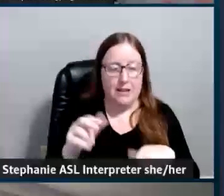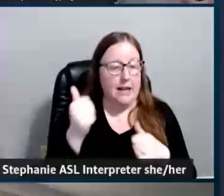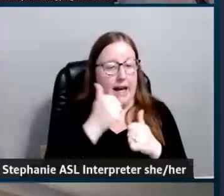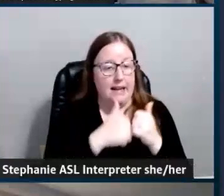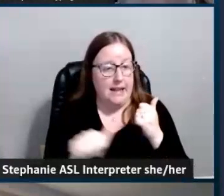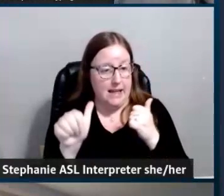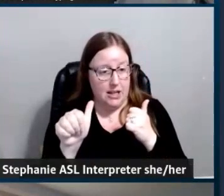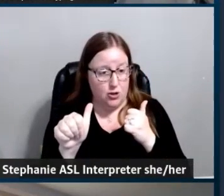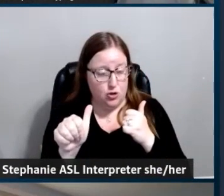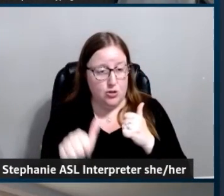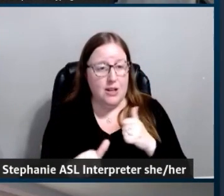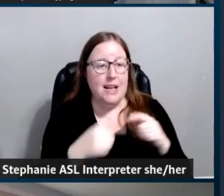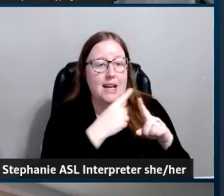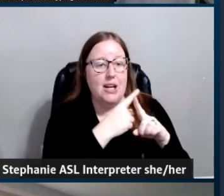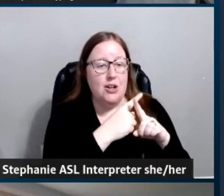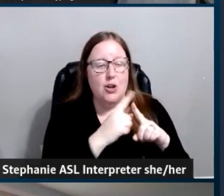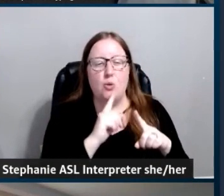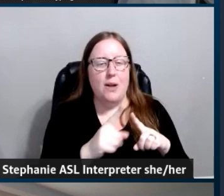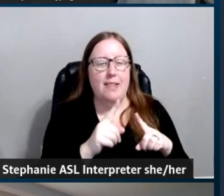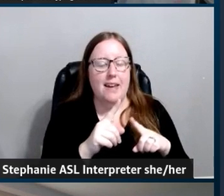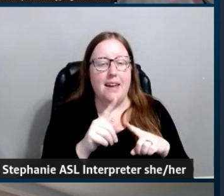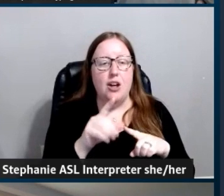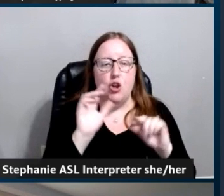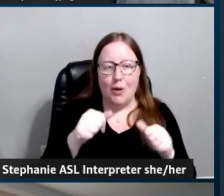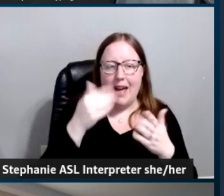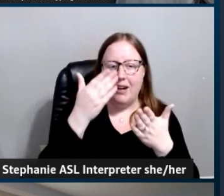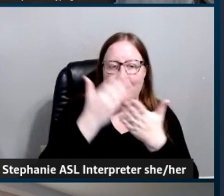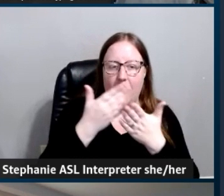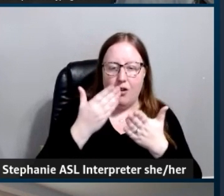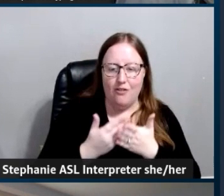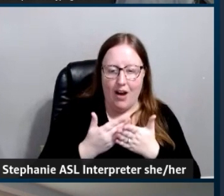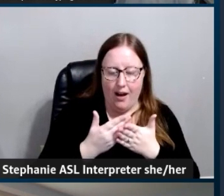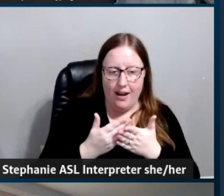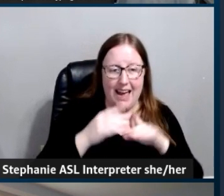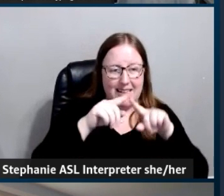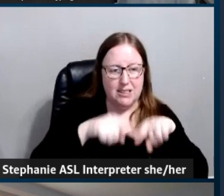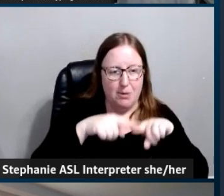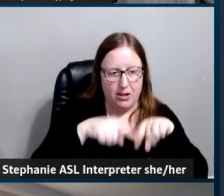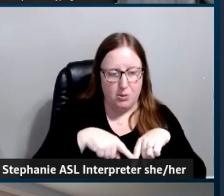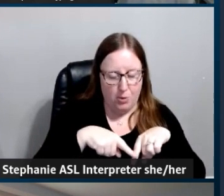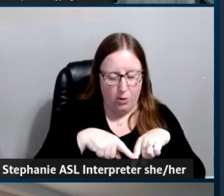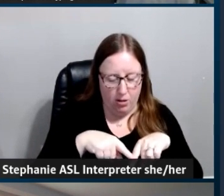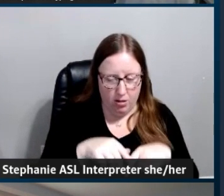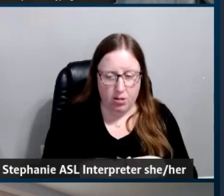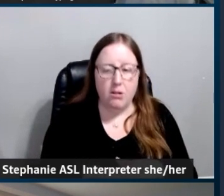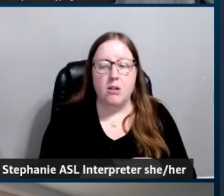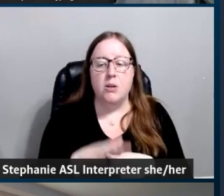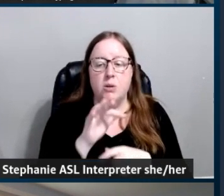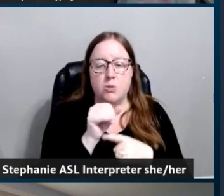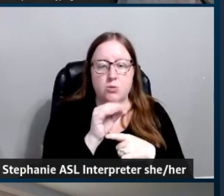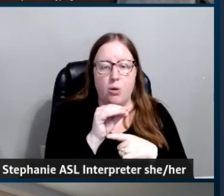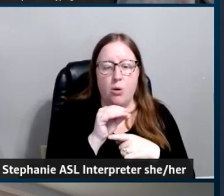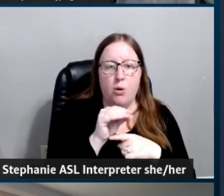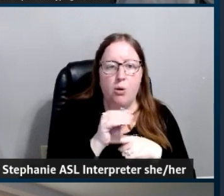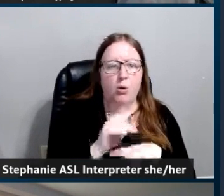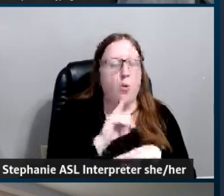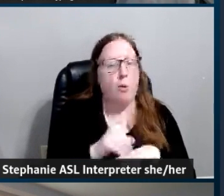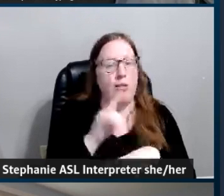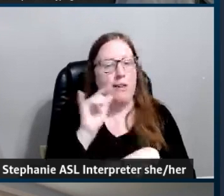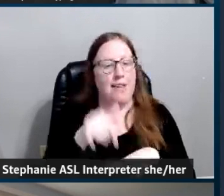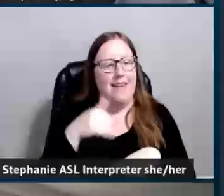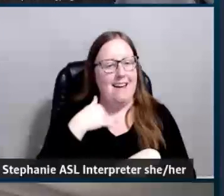is actually cryptographically verifiable and append only. And so that's really what gives it